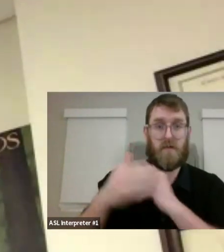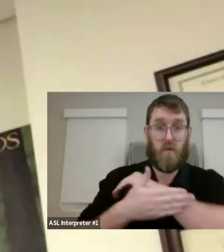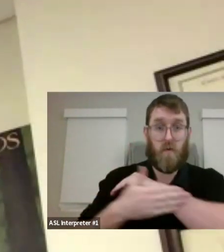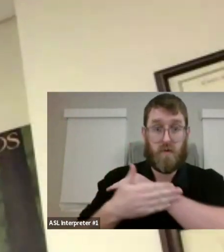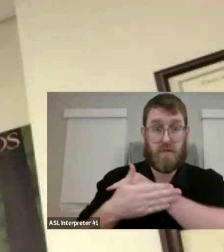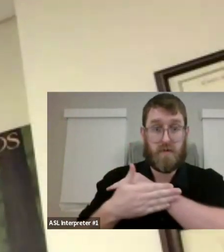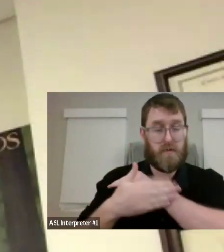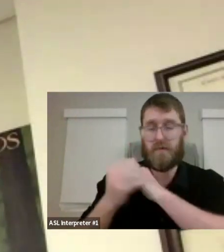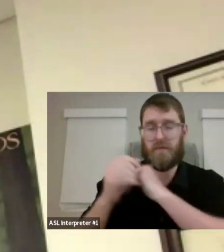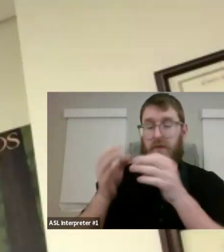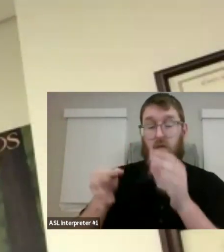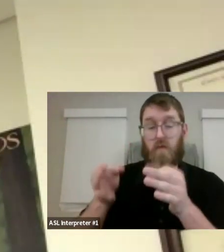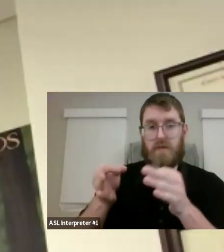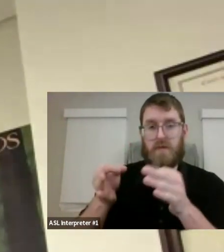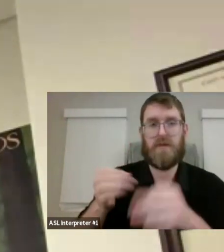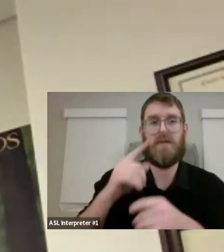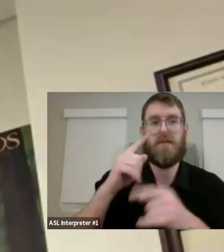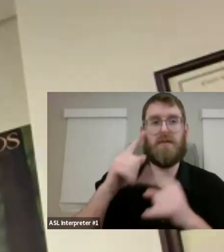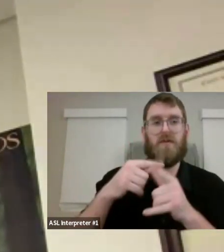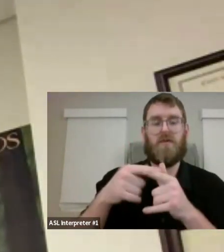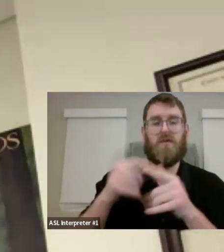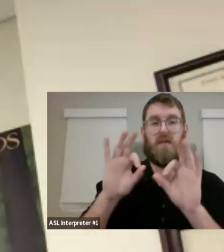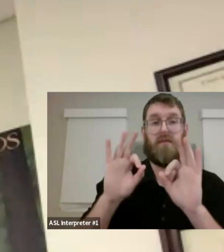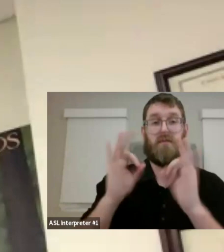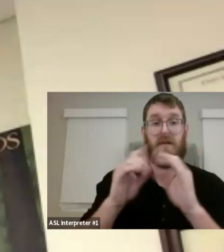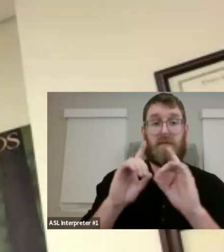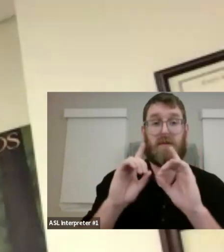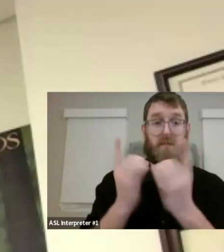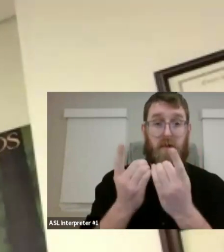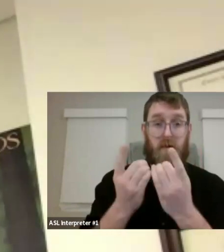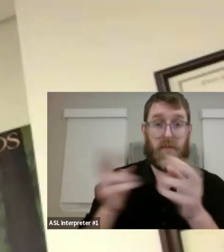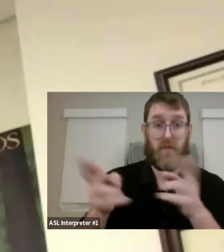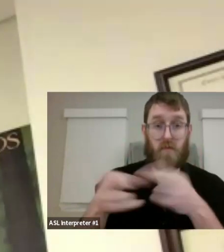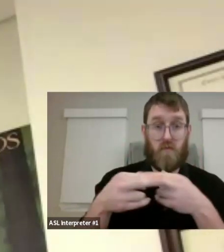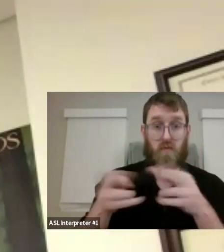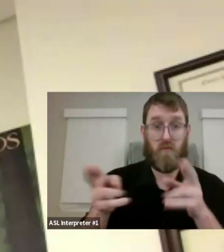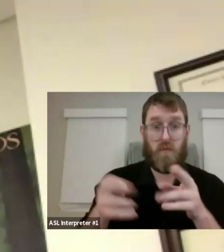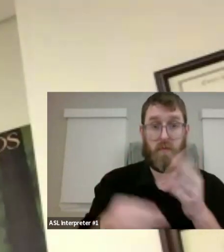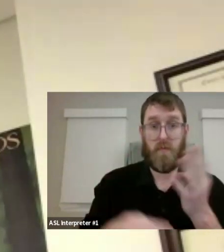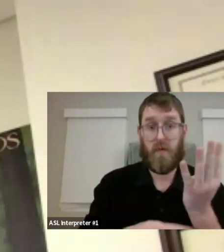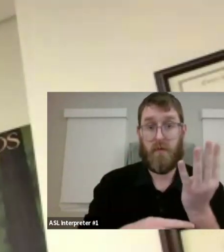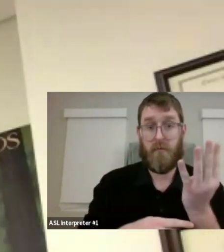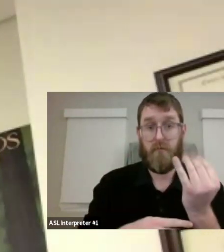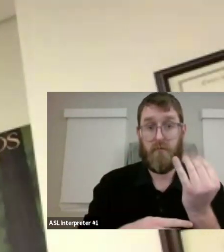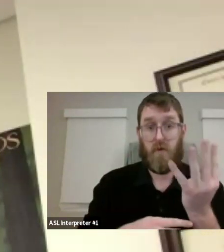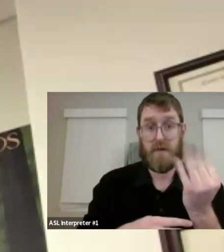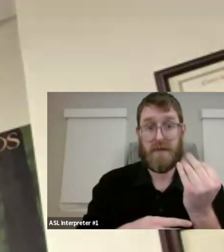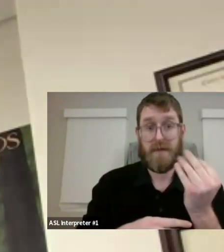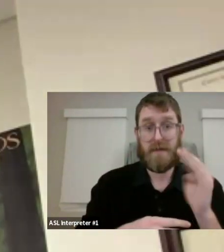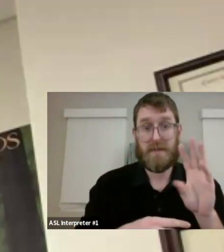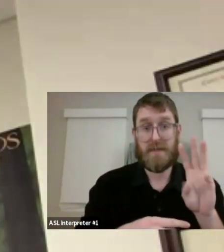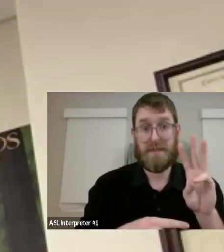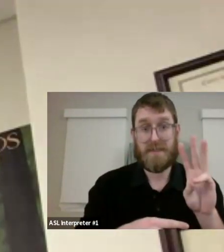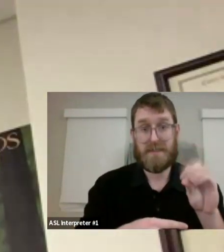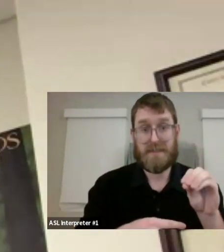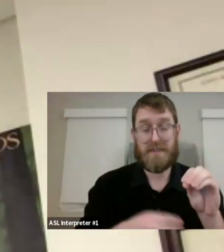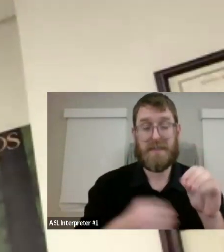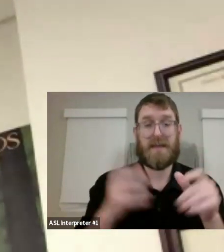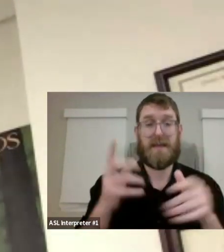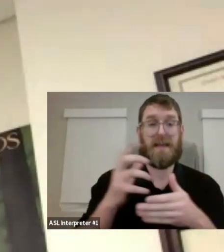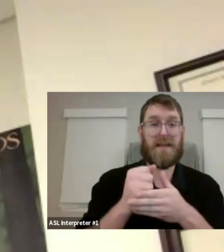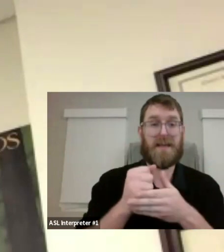Family Department, room 1460, and ask for the big